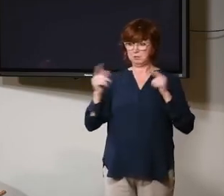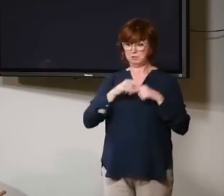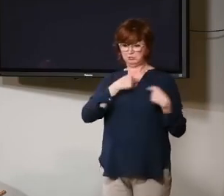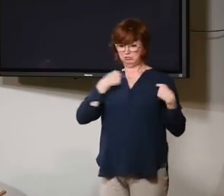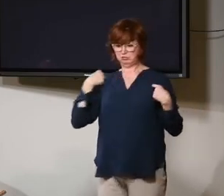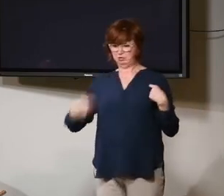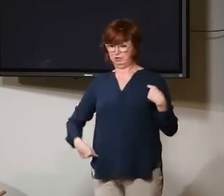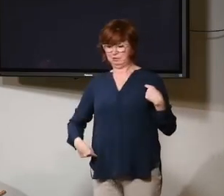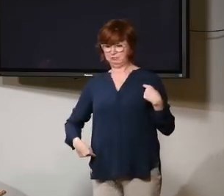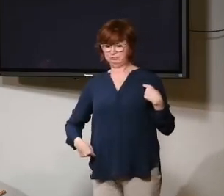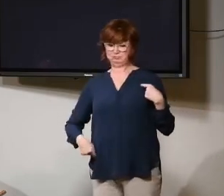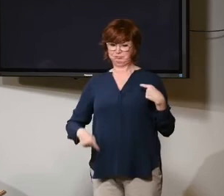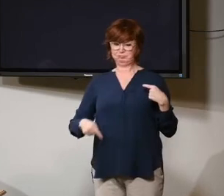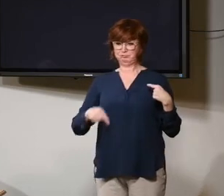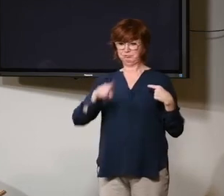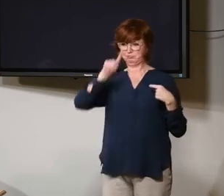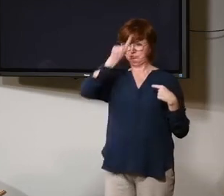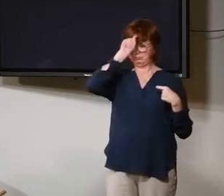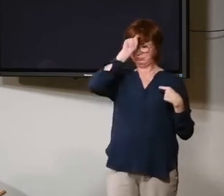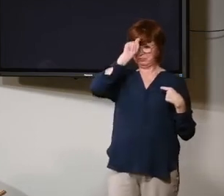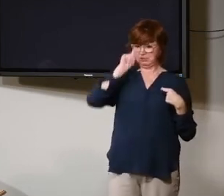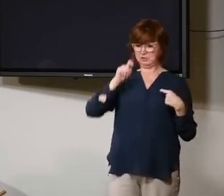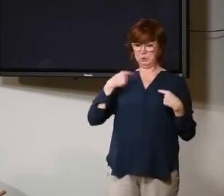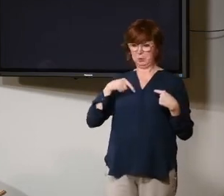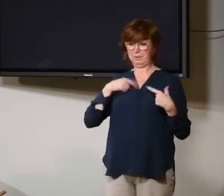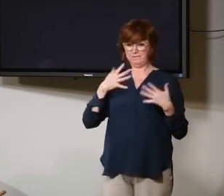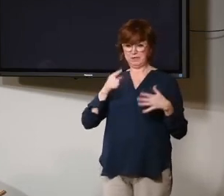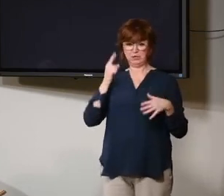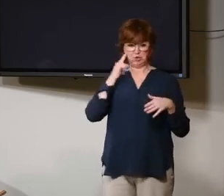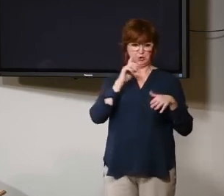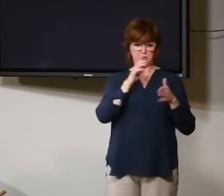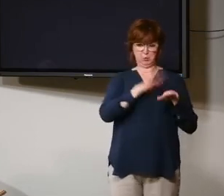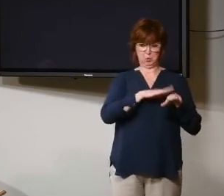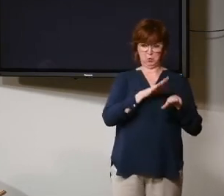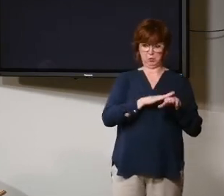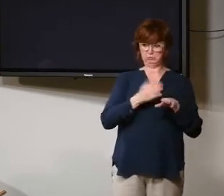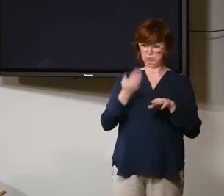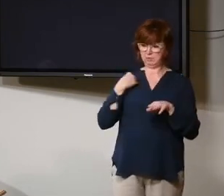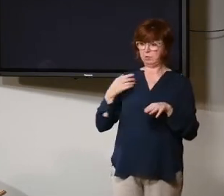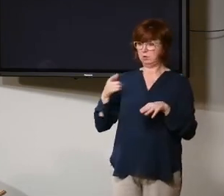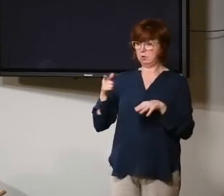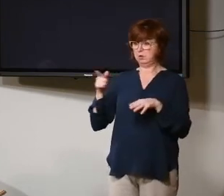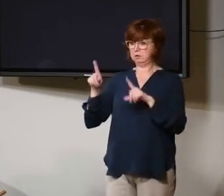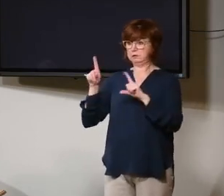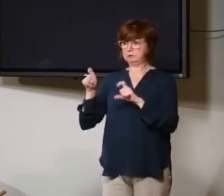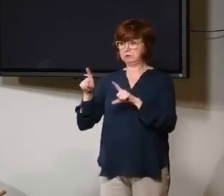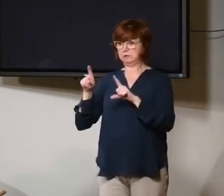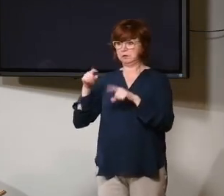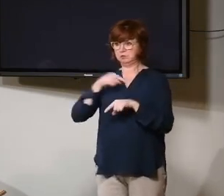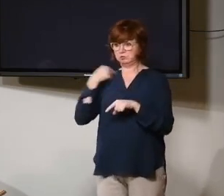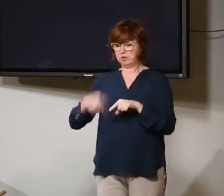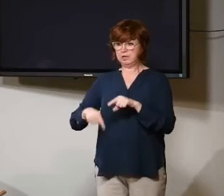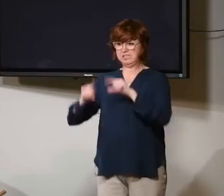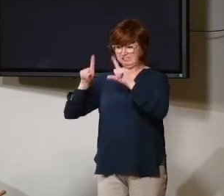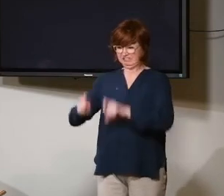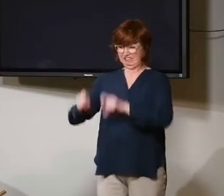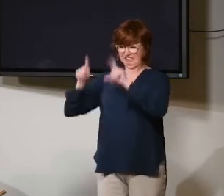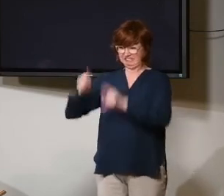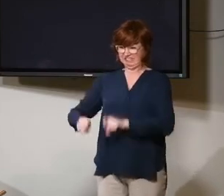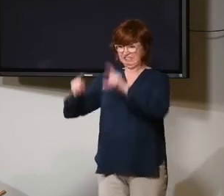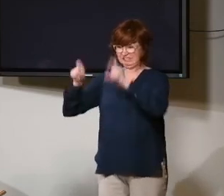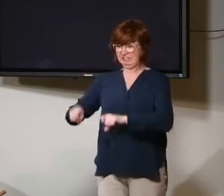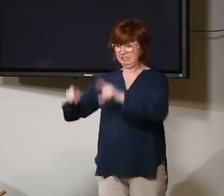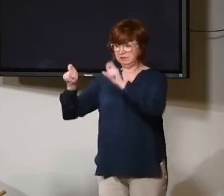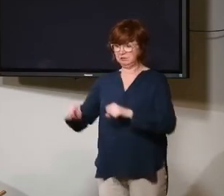on knowing that this virus could be coming here, as well as China had much more aggressive testing and much more aggressive containment of